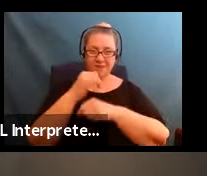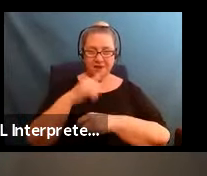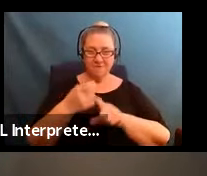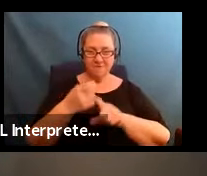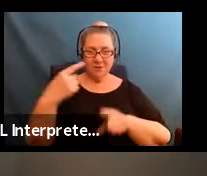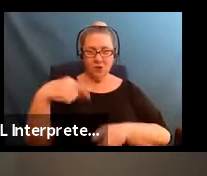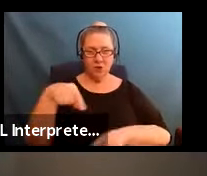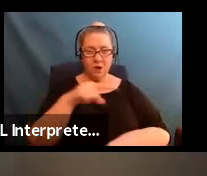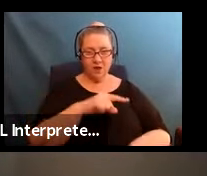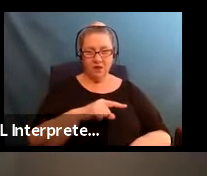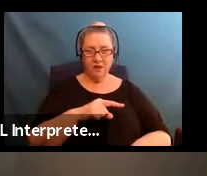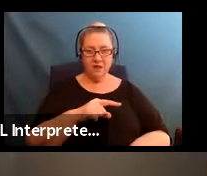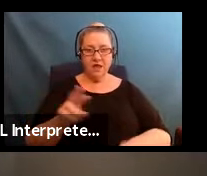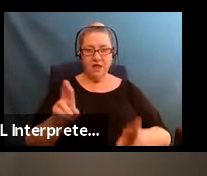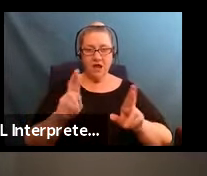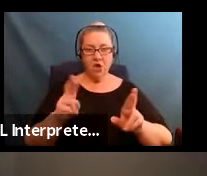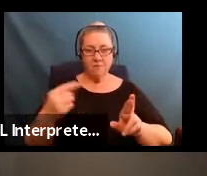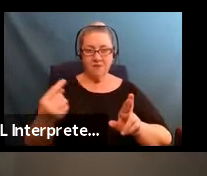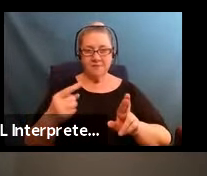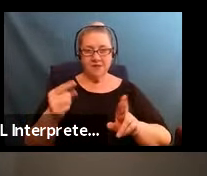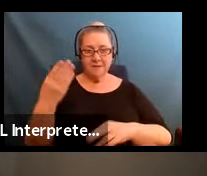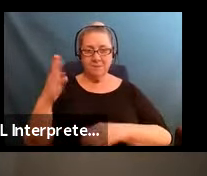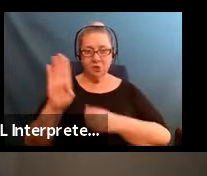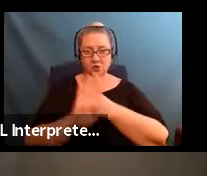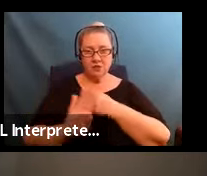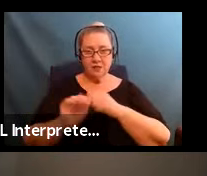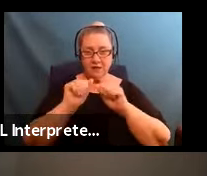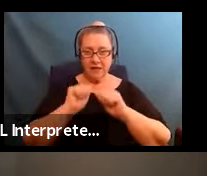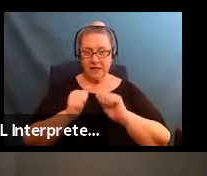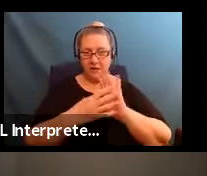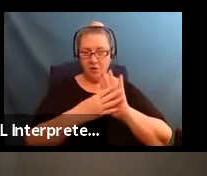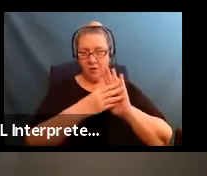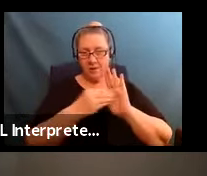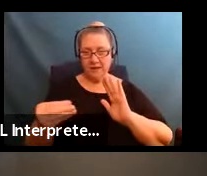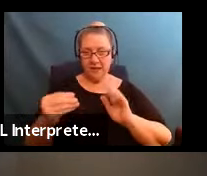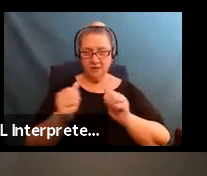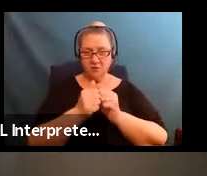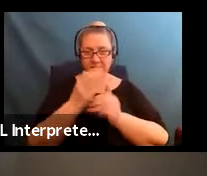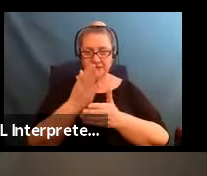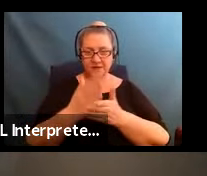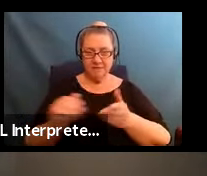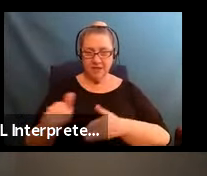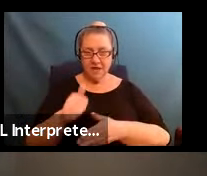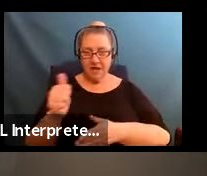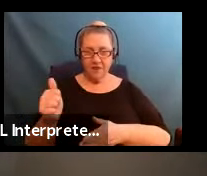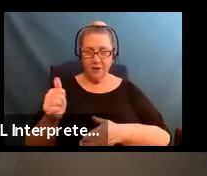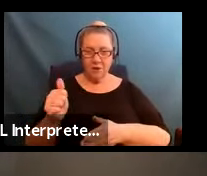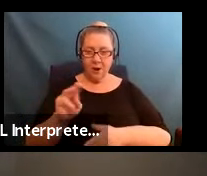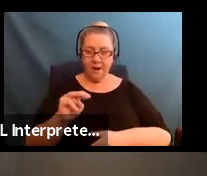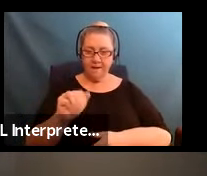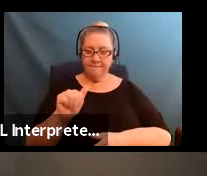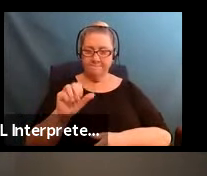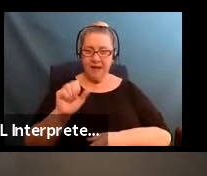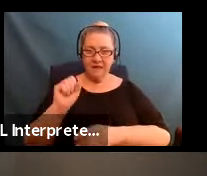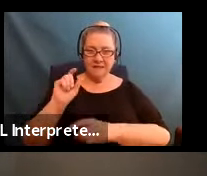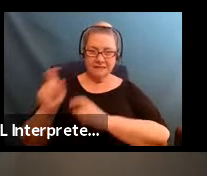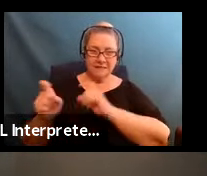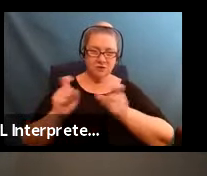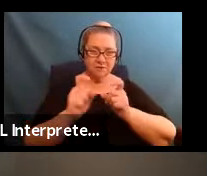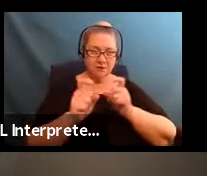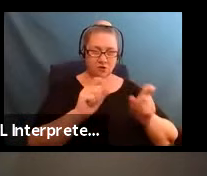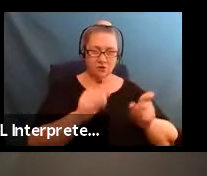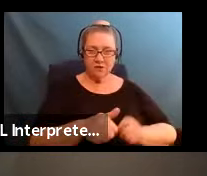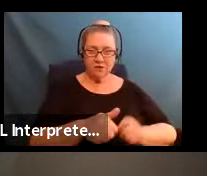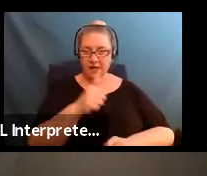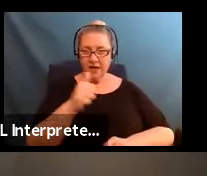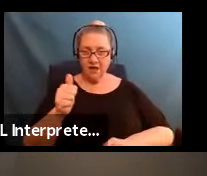all. And I hope that's something that Blue Shield can also replicate with some of the other mass distribution and other sites, because I think it's exactly what we've